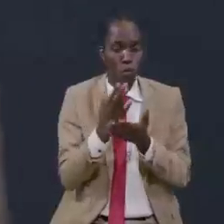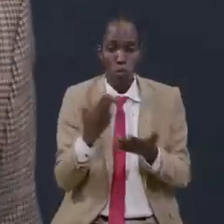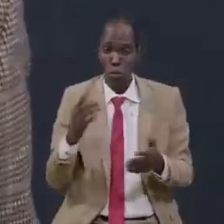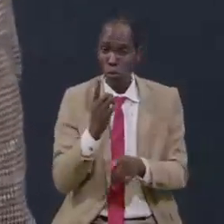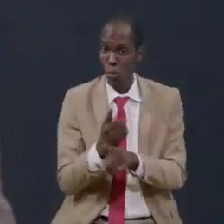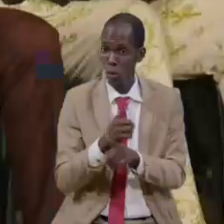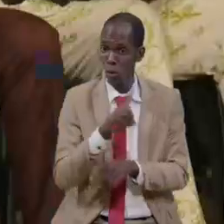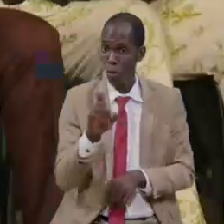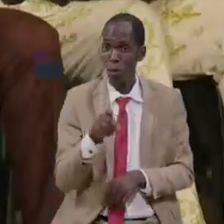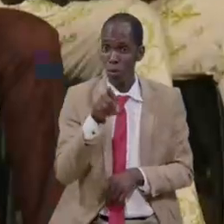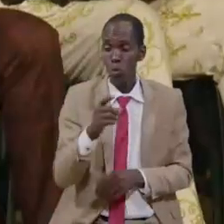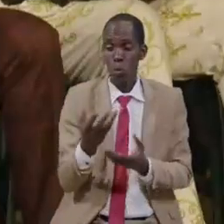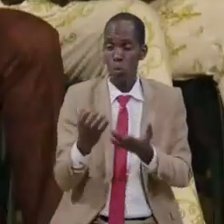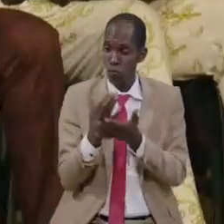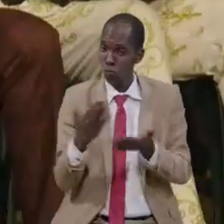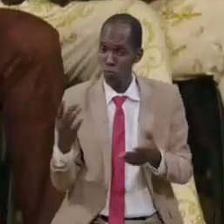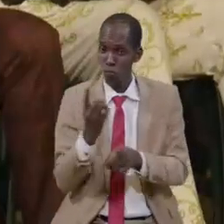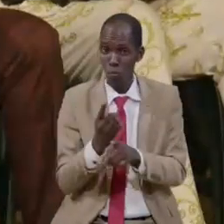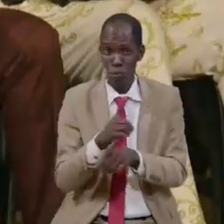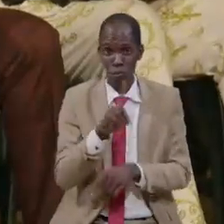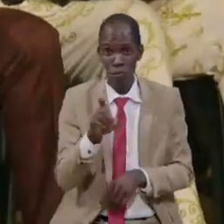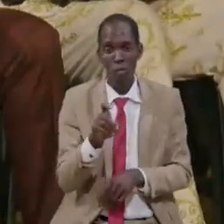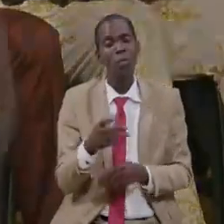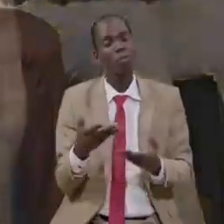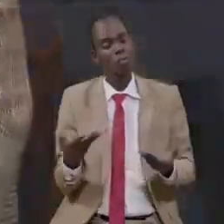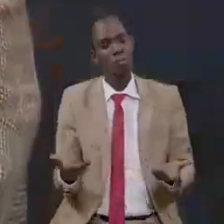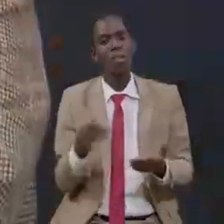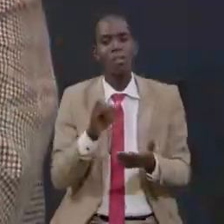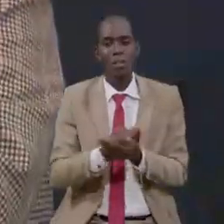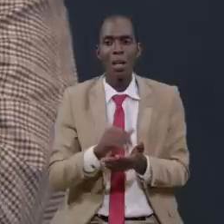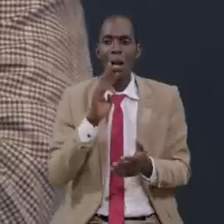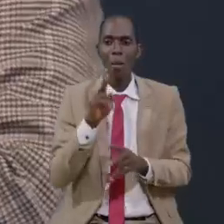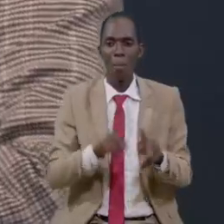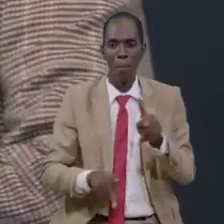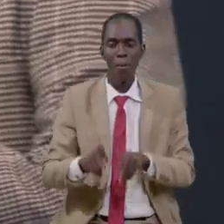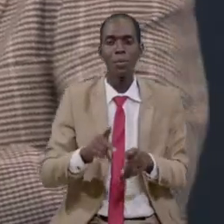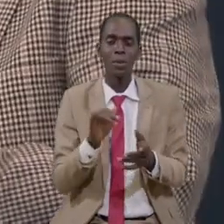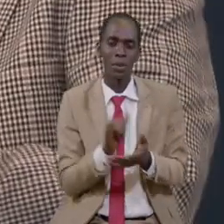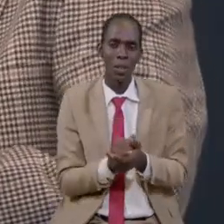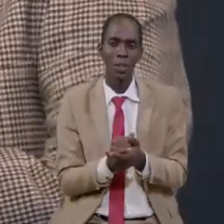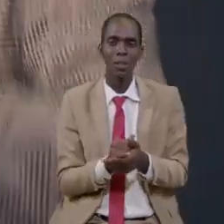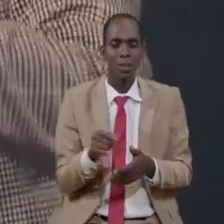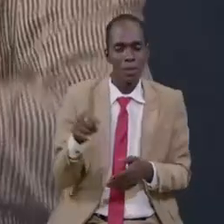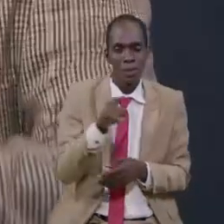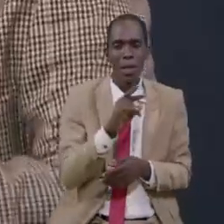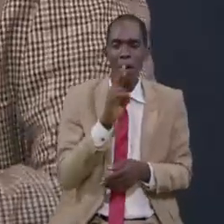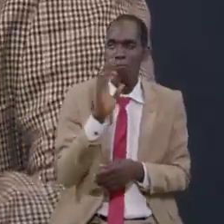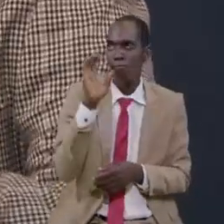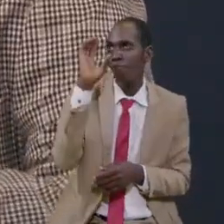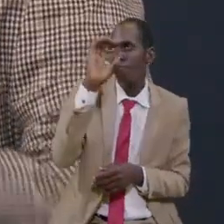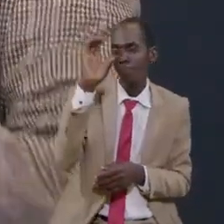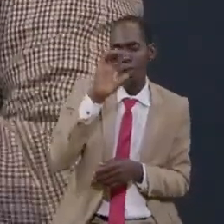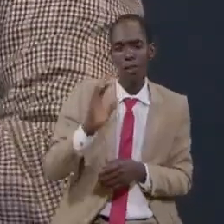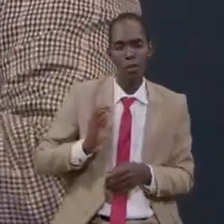for something. Yes. Those are the people, because the seeking souls. Those are the